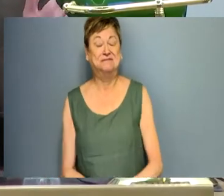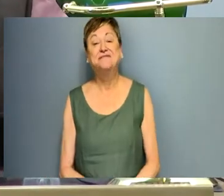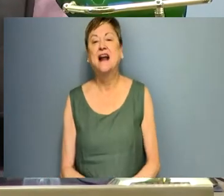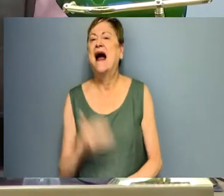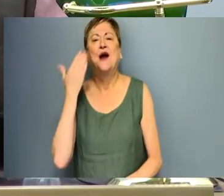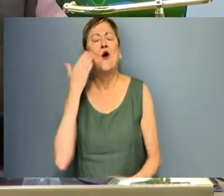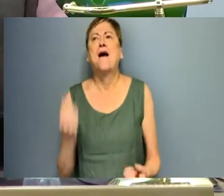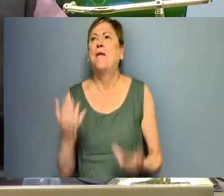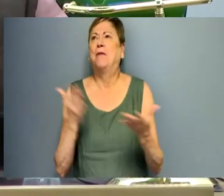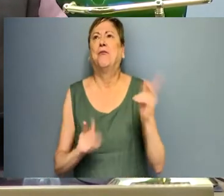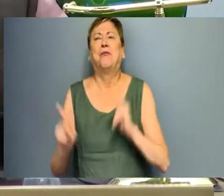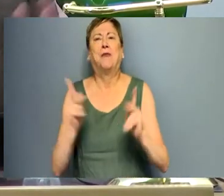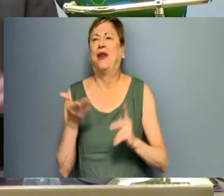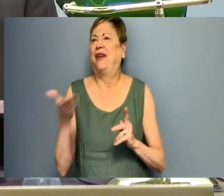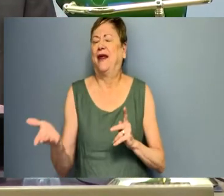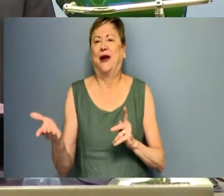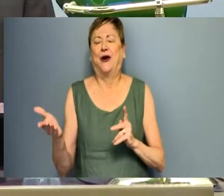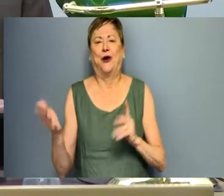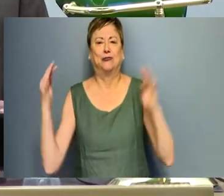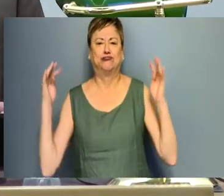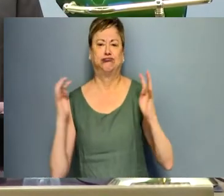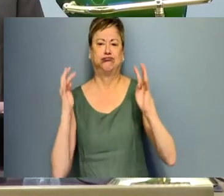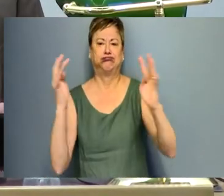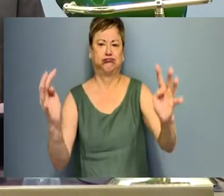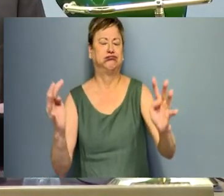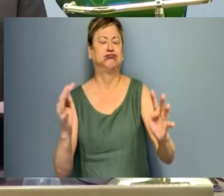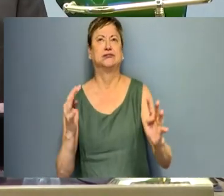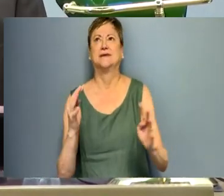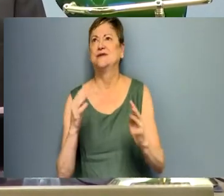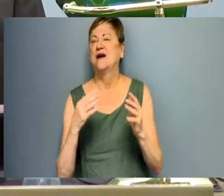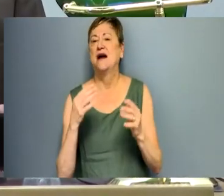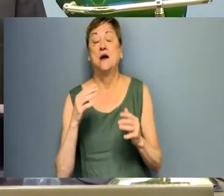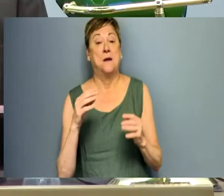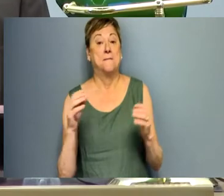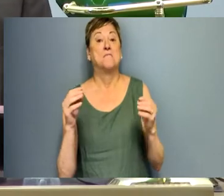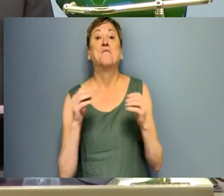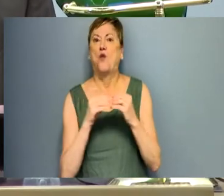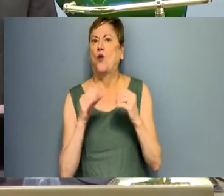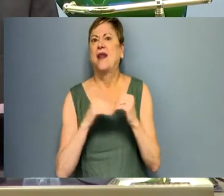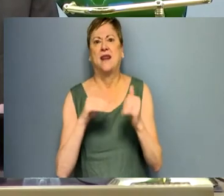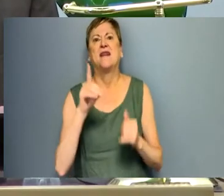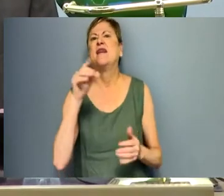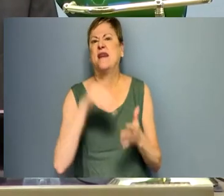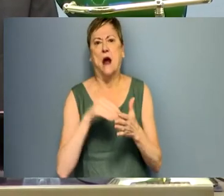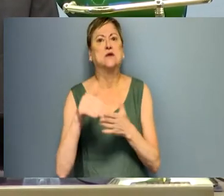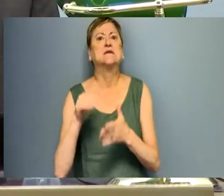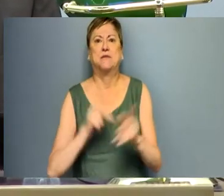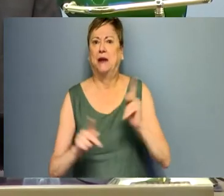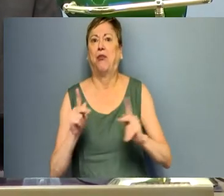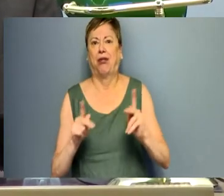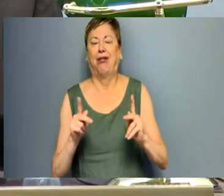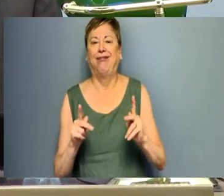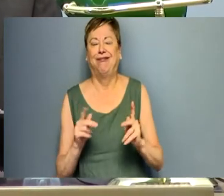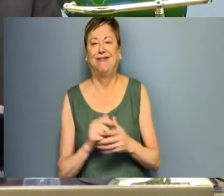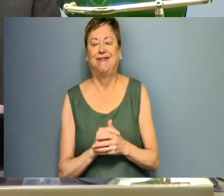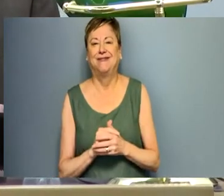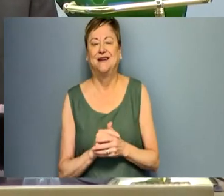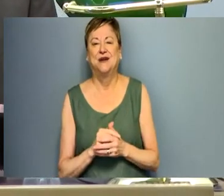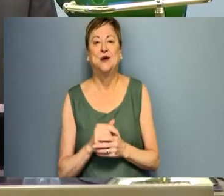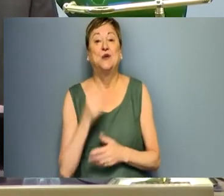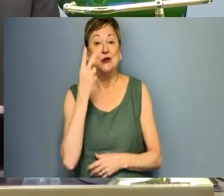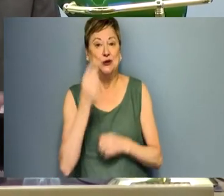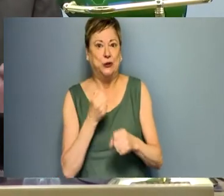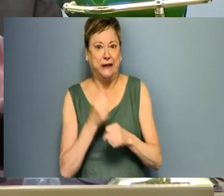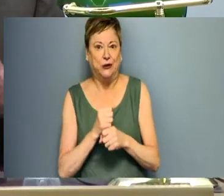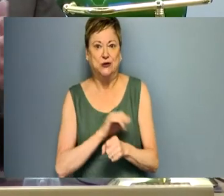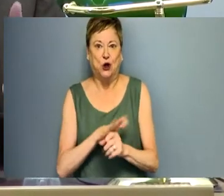many people were there at the parade route. I know it was in the thousands, not the hundreds. And you know, we went through 2 years of